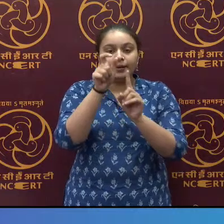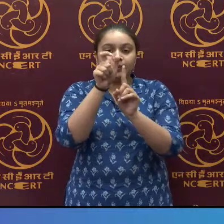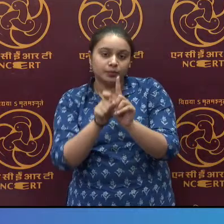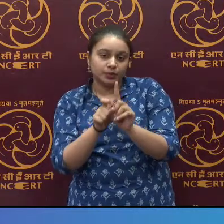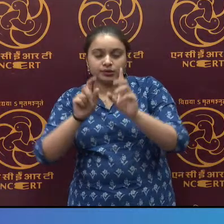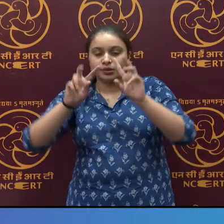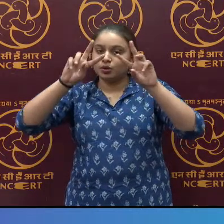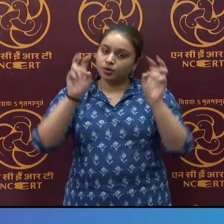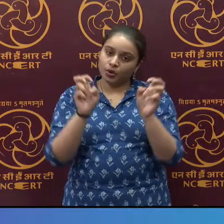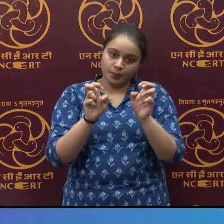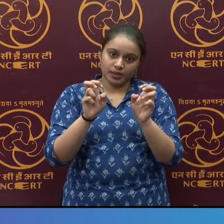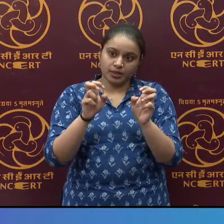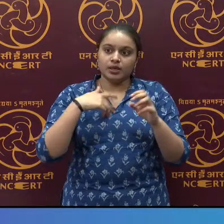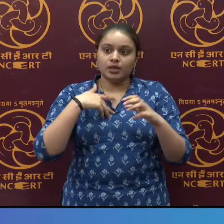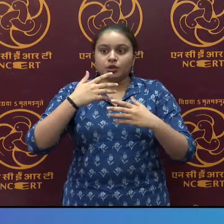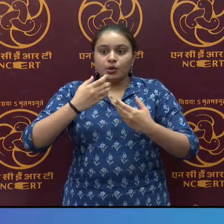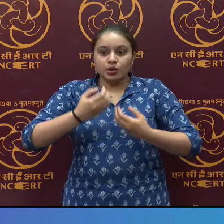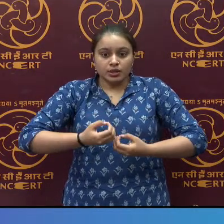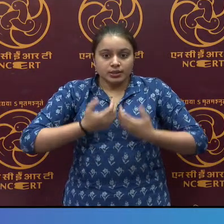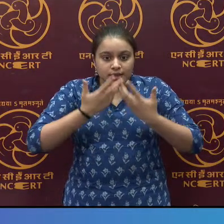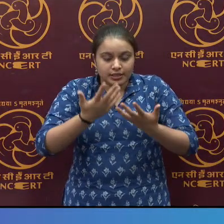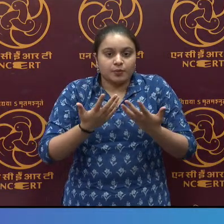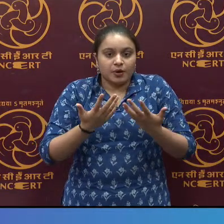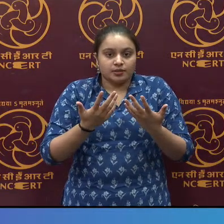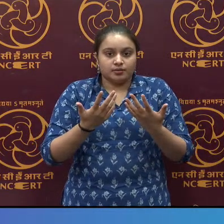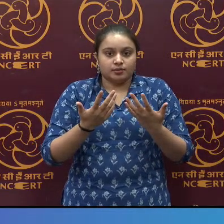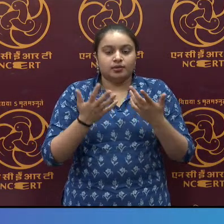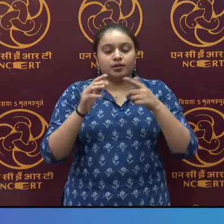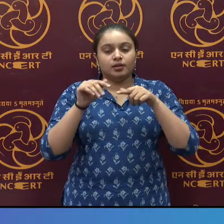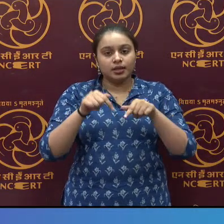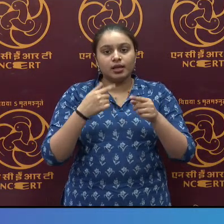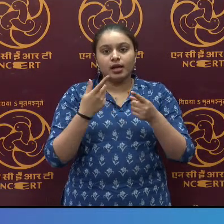topic. So you narrate. This is something that happened